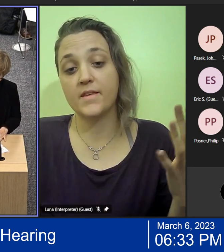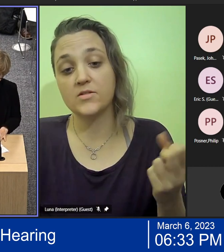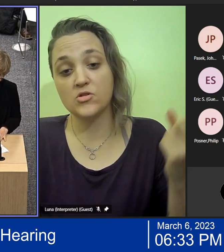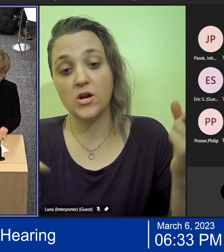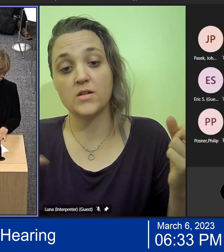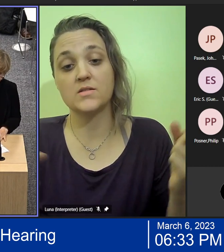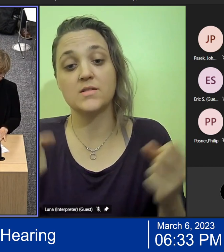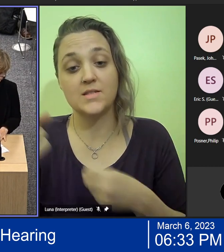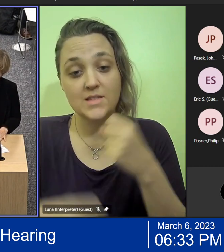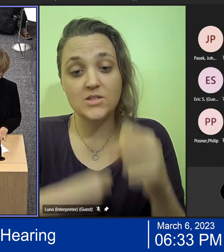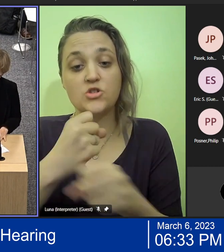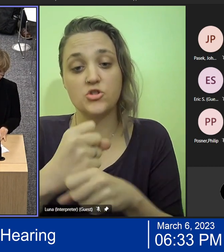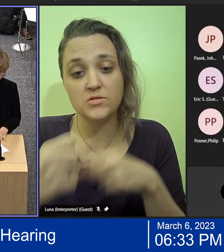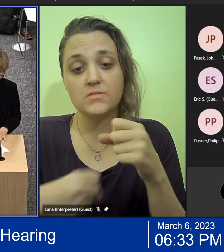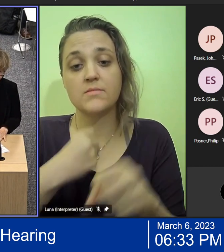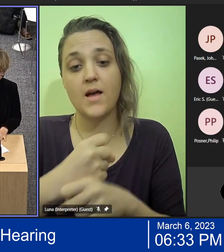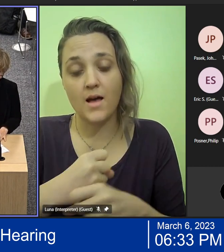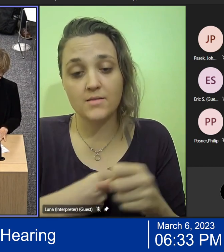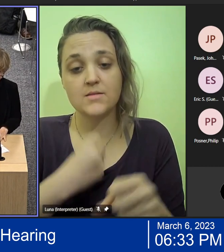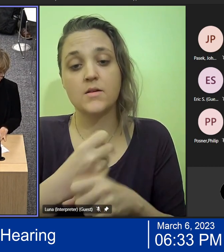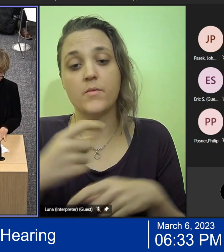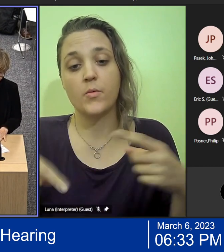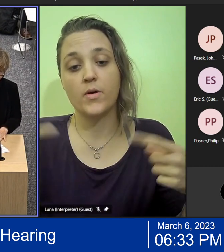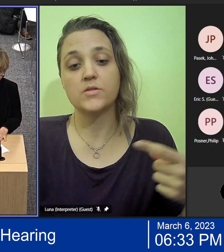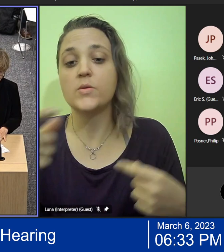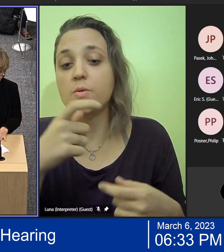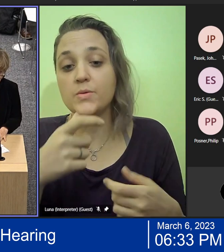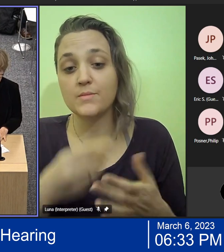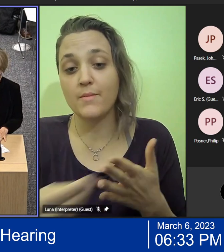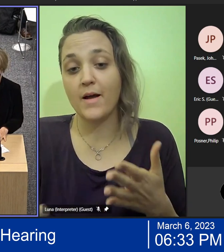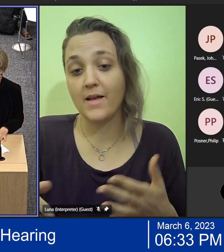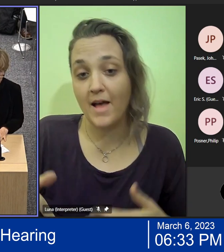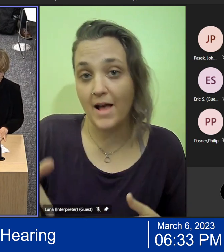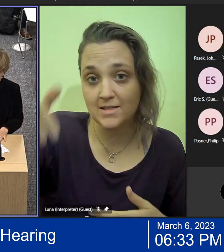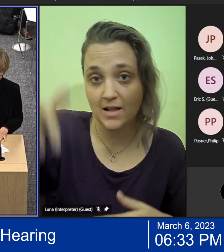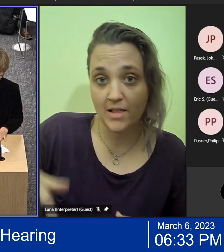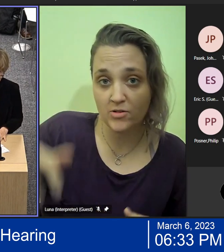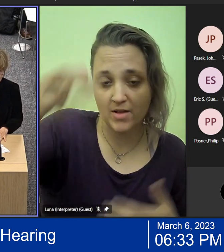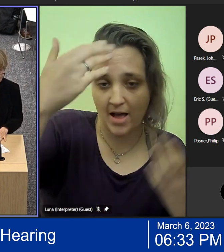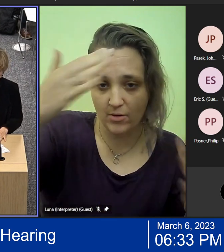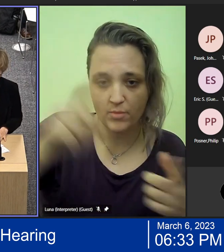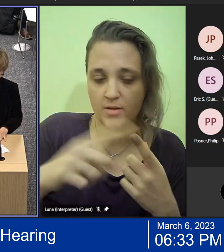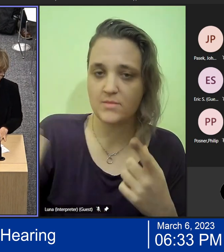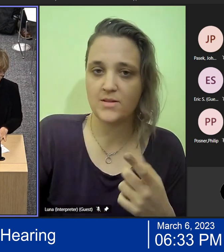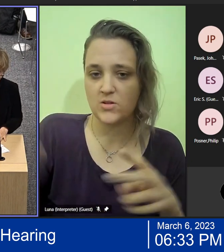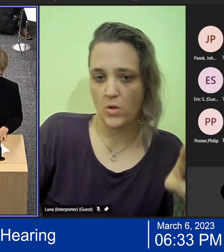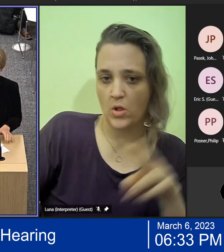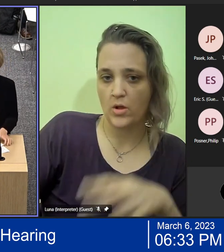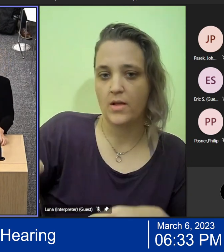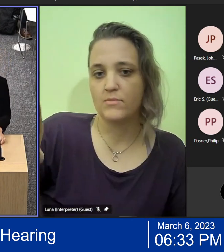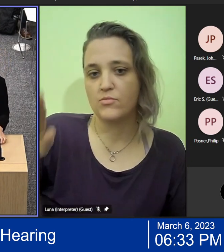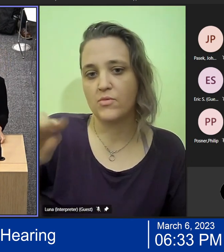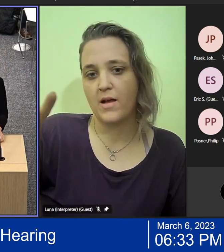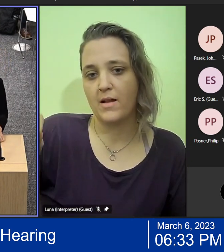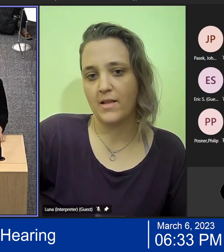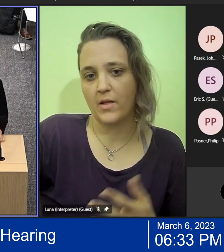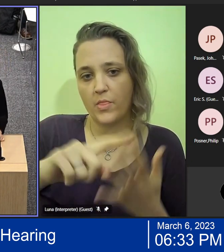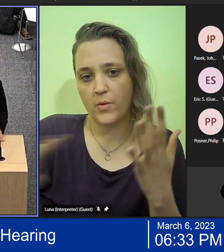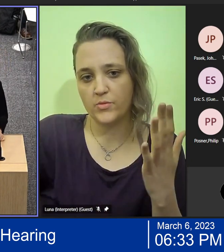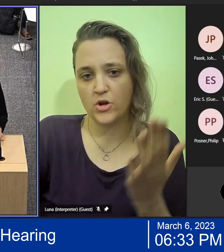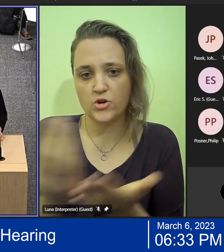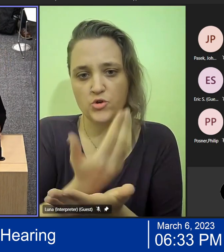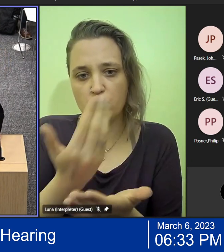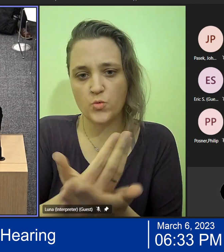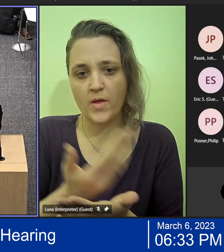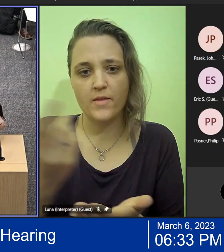years past with these wheels, a problem. The escalators, I don't know who's buying those, but somebody needs to go back and look. At Braddock Road, where I